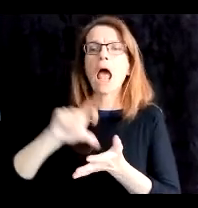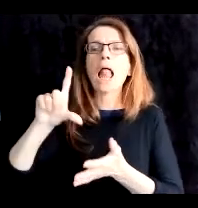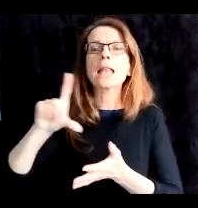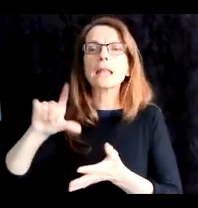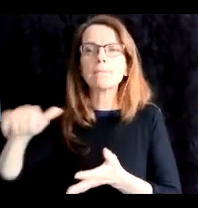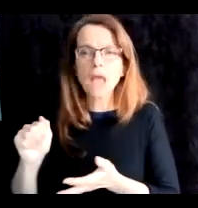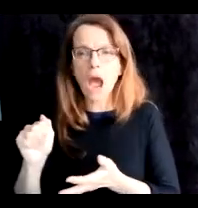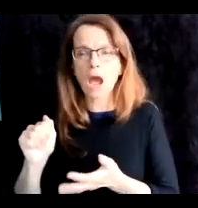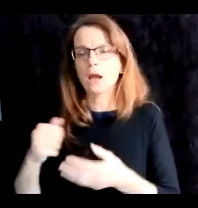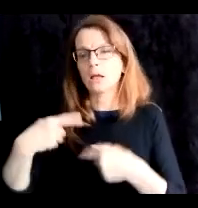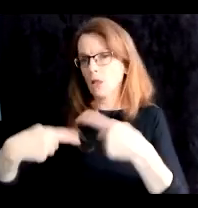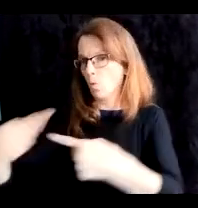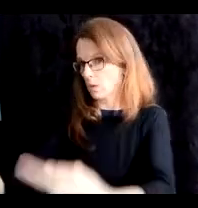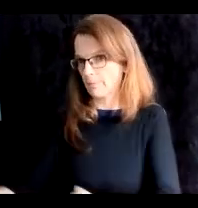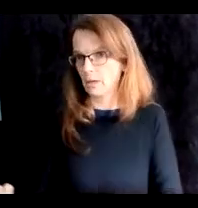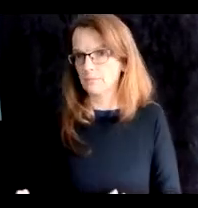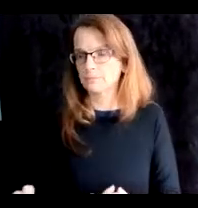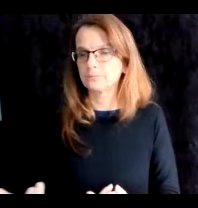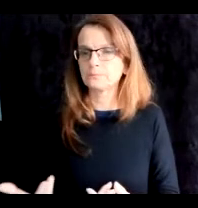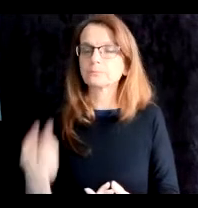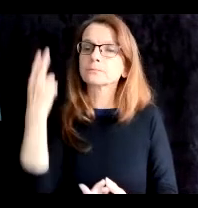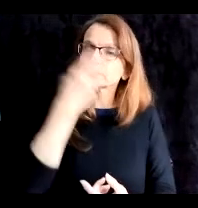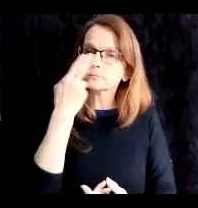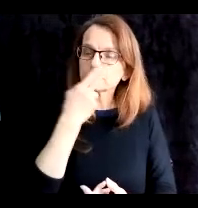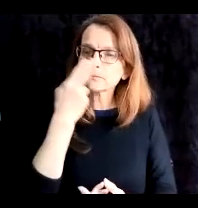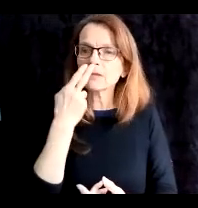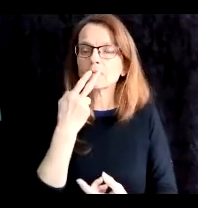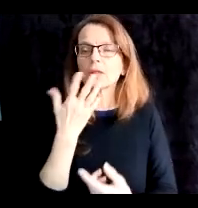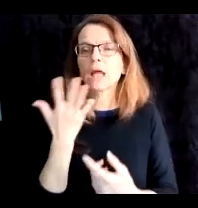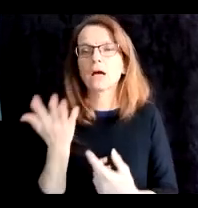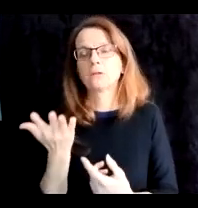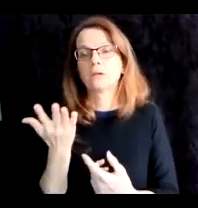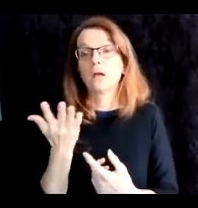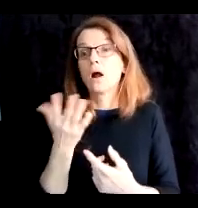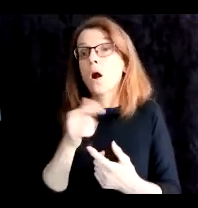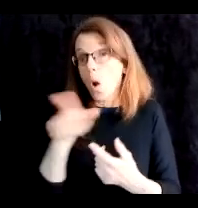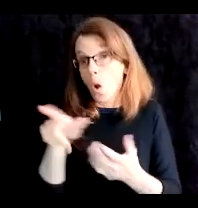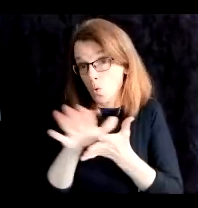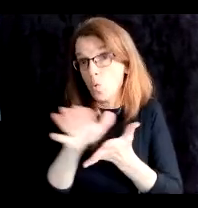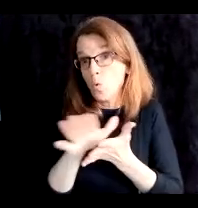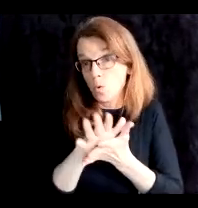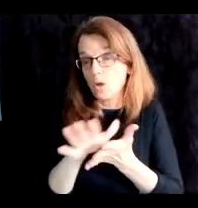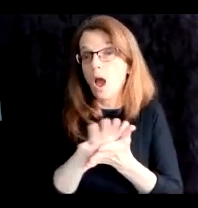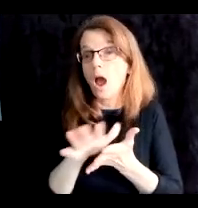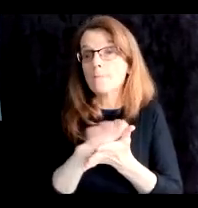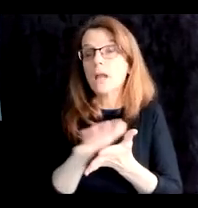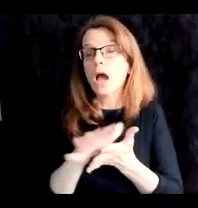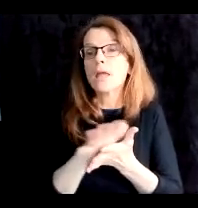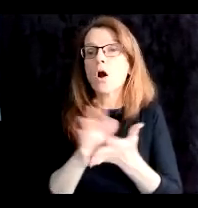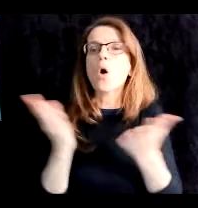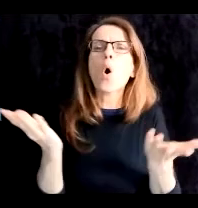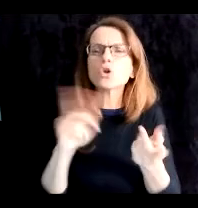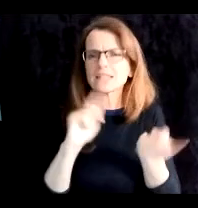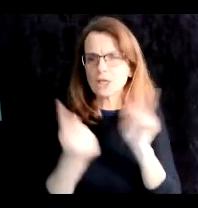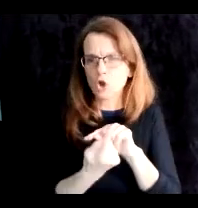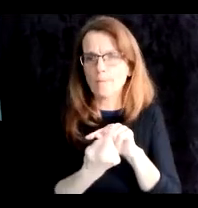they export military and weapons to the countries like Emirates, like Qatar, like